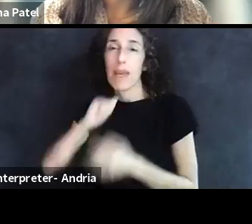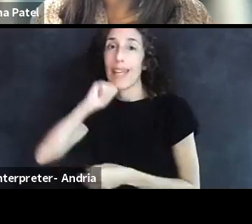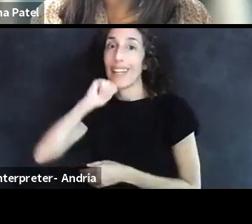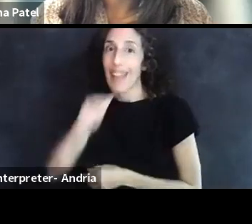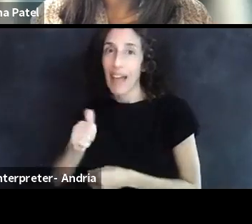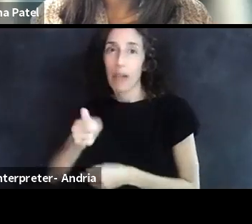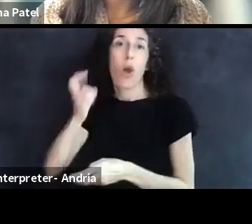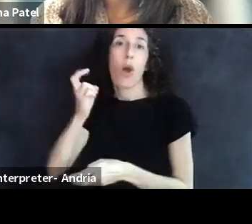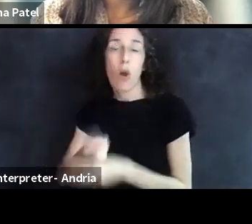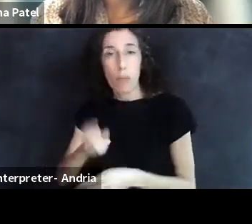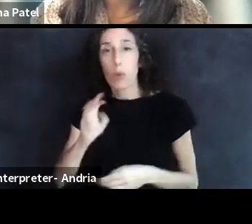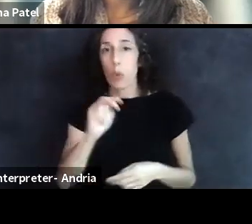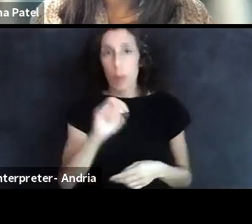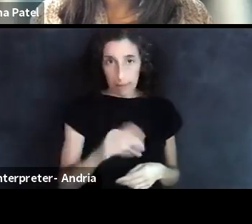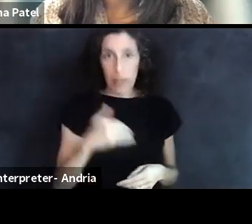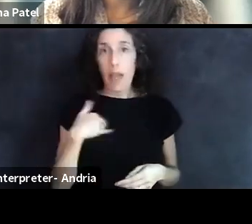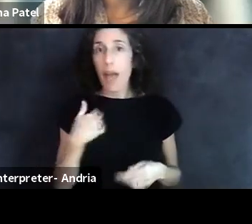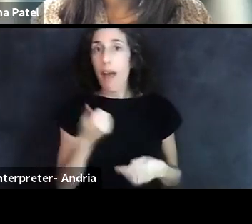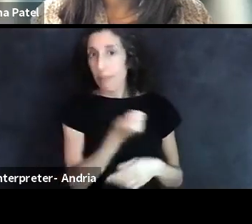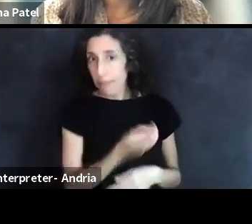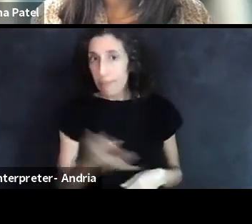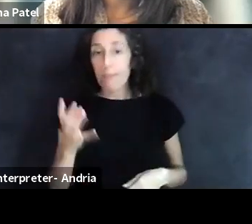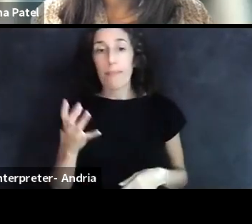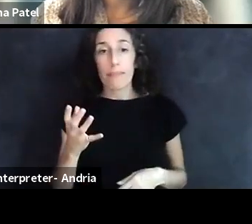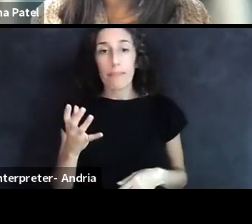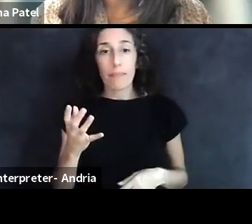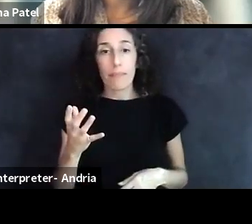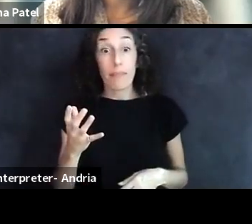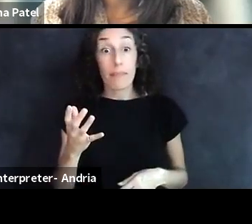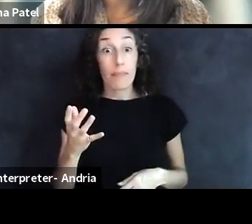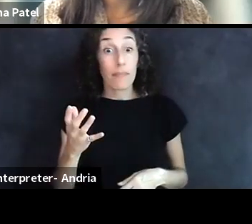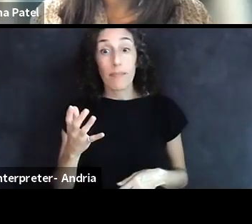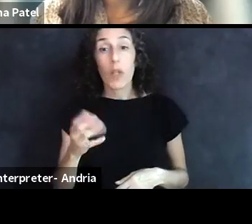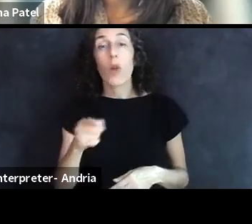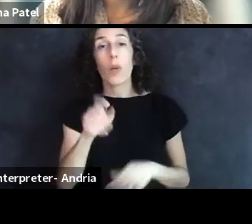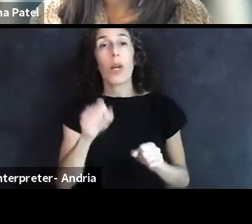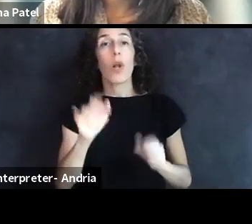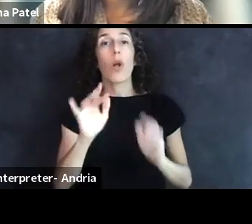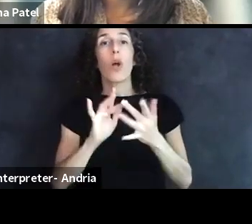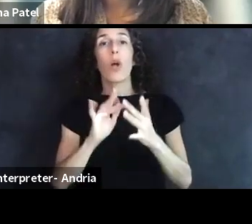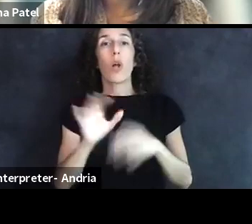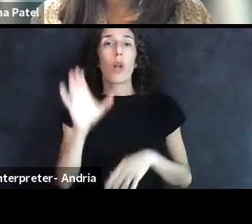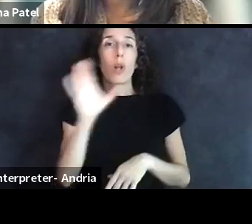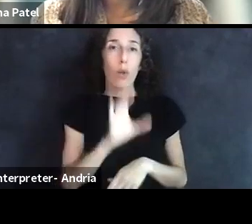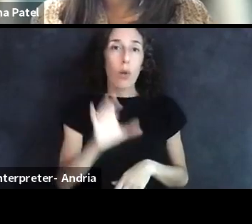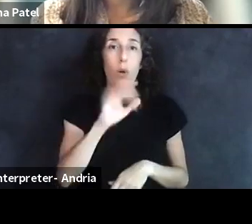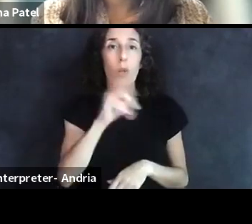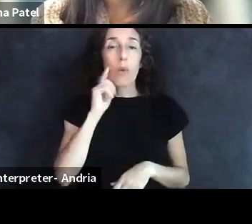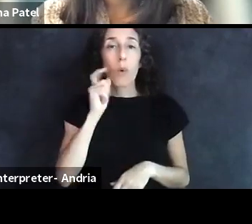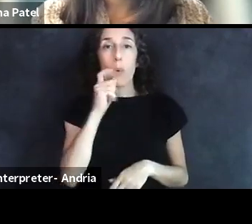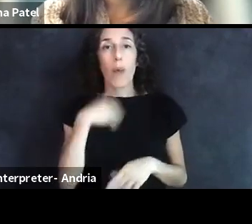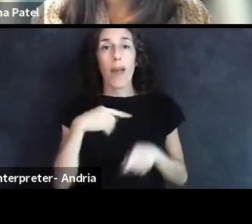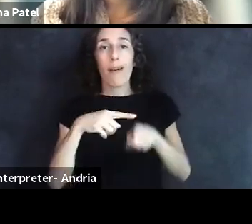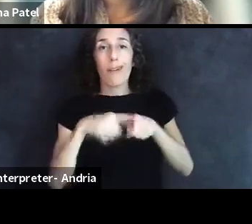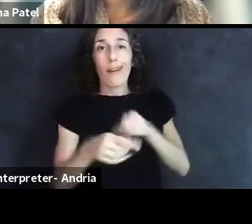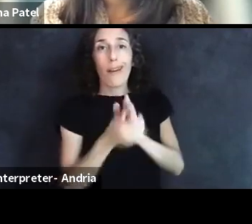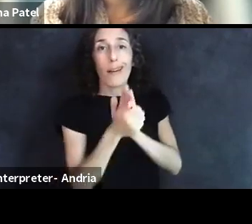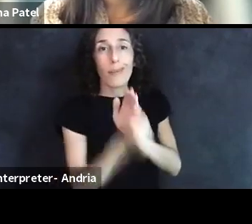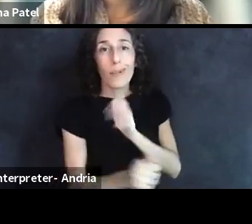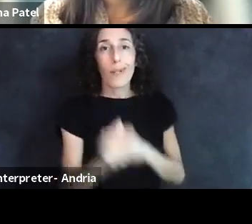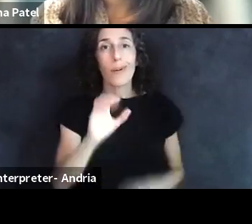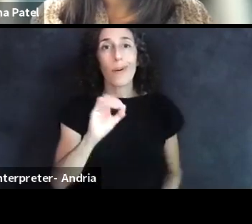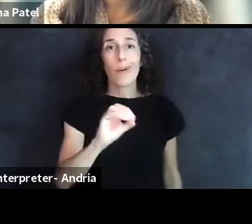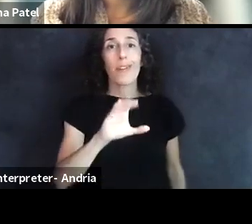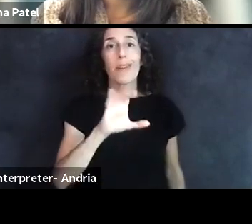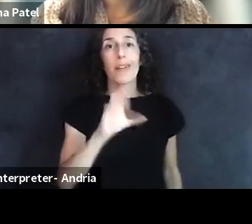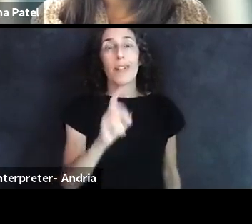try to find someone with some expertise in OCD, but there are many, many places where people can't get access